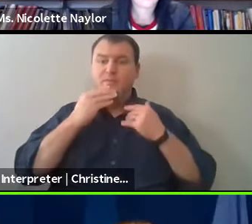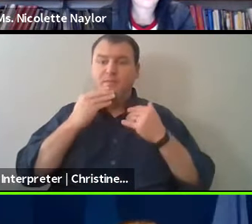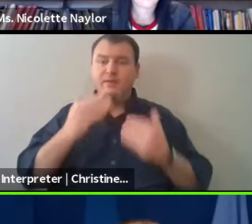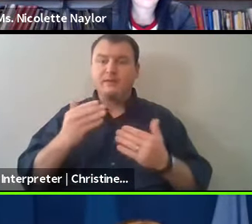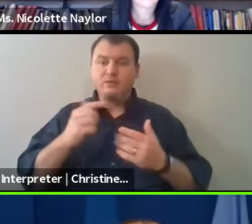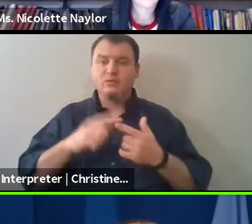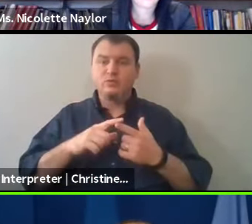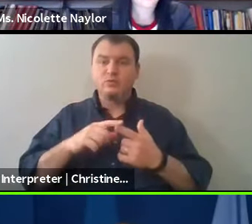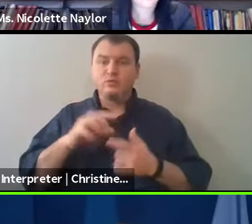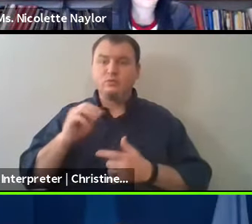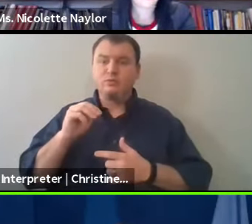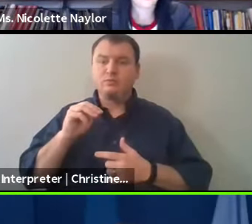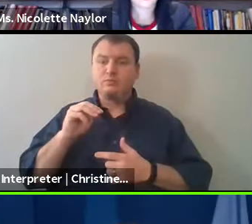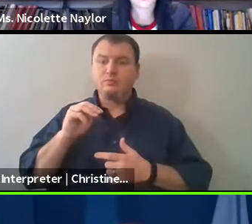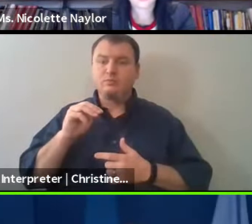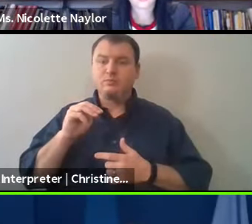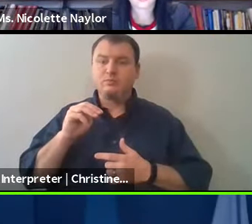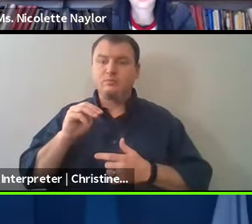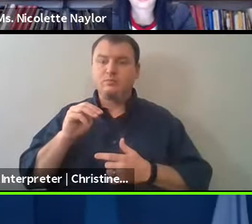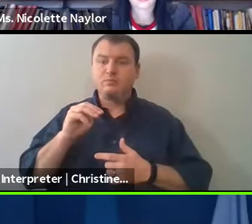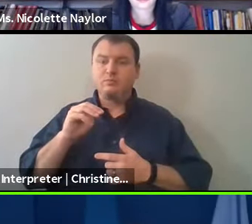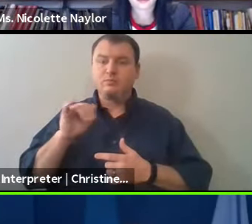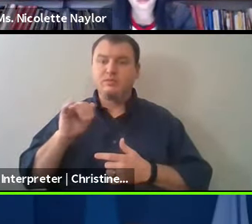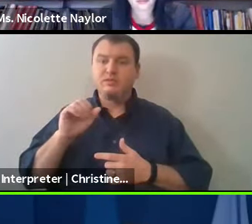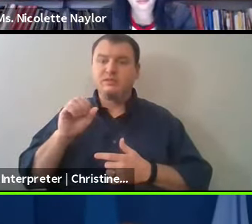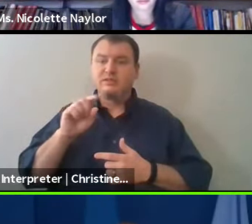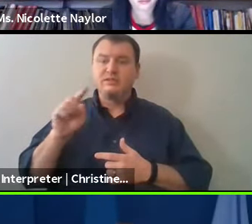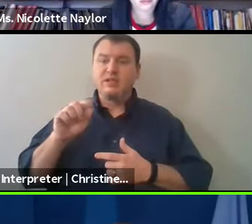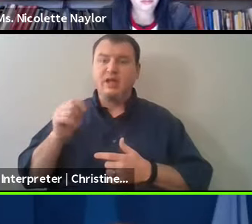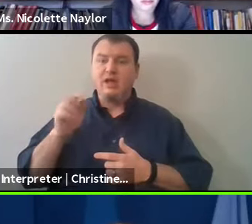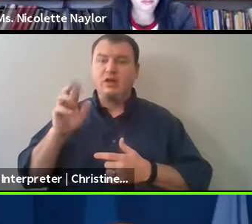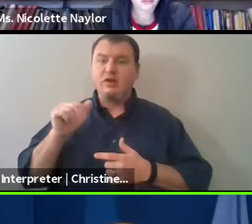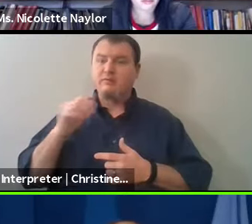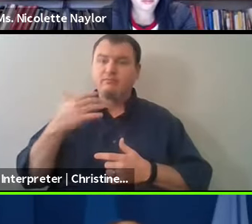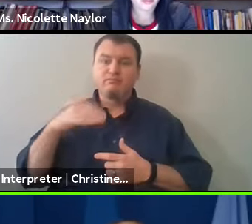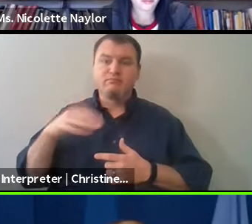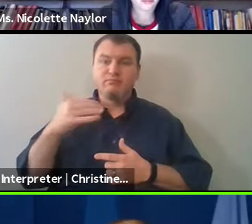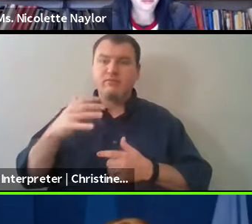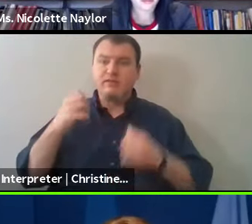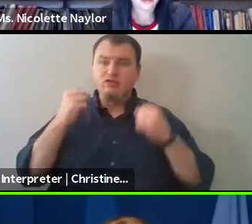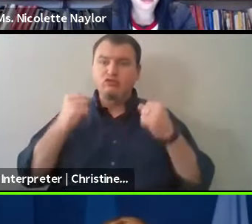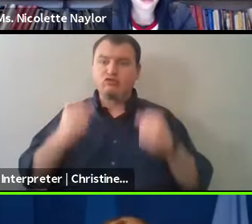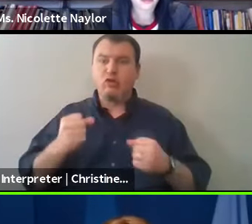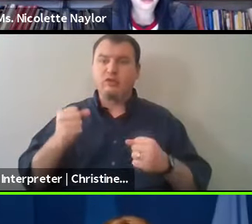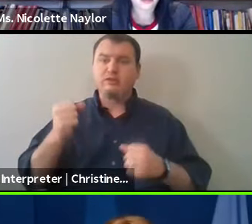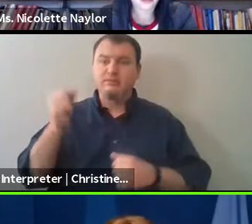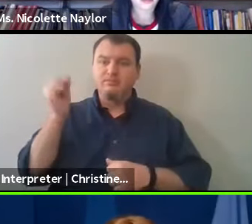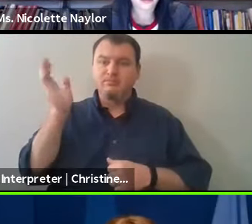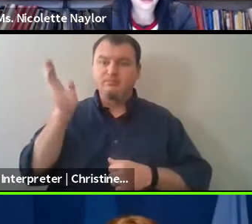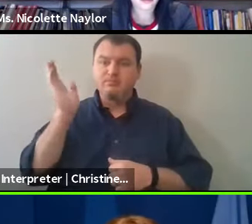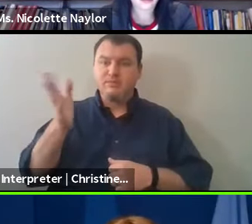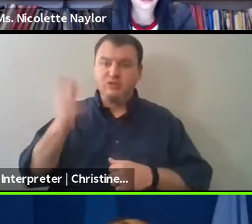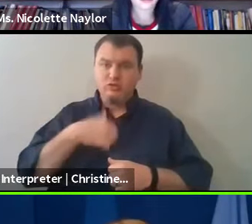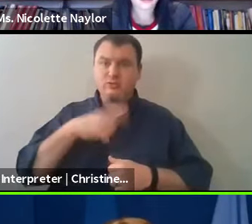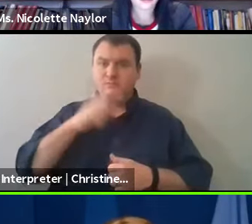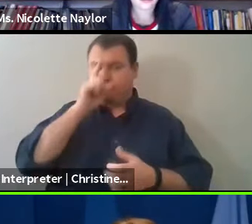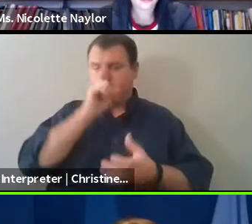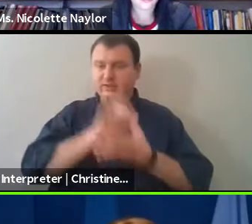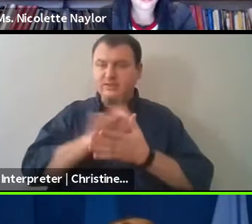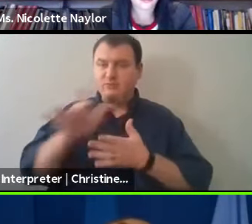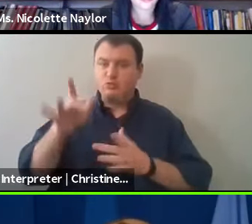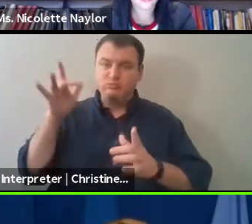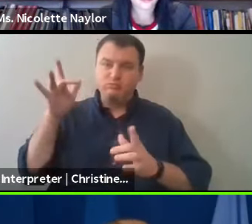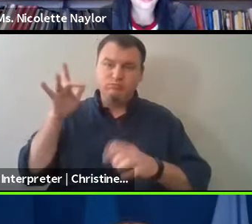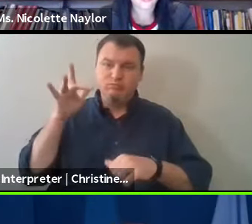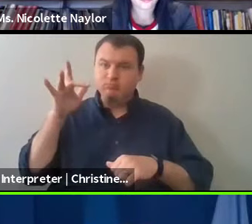Ms. Sara Al-Hilali for a very strong speech. I believe you touched the hearts